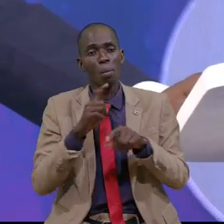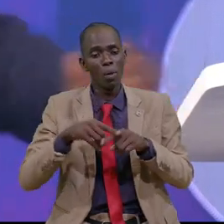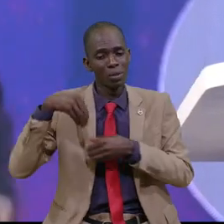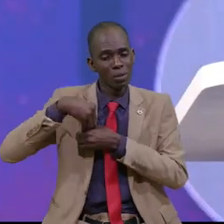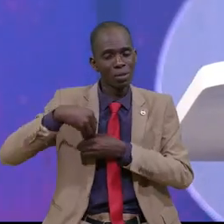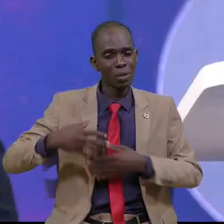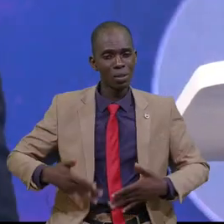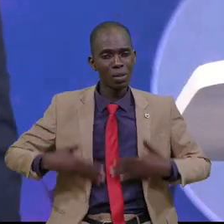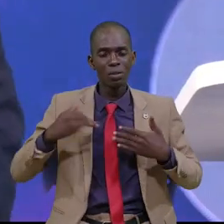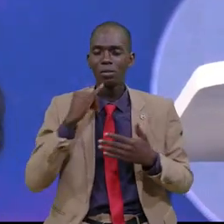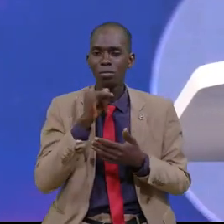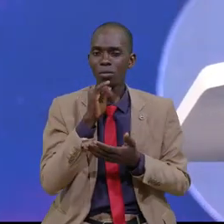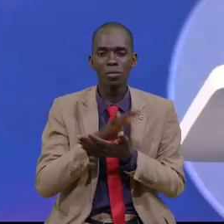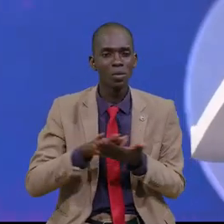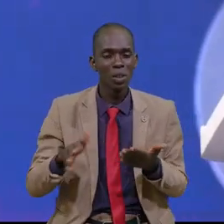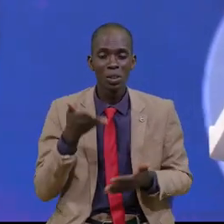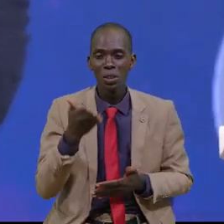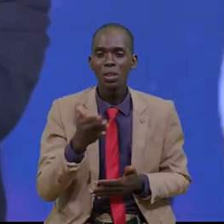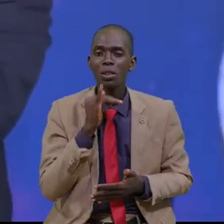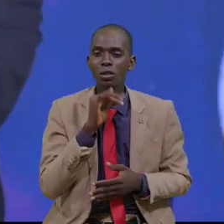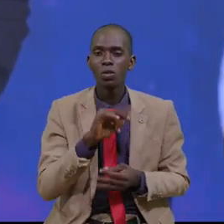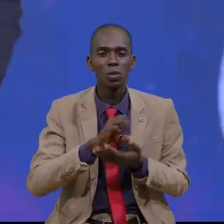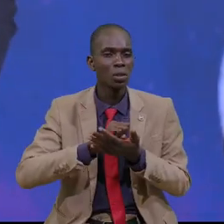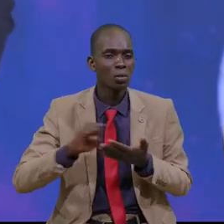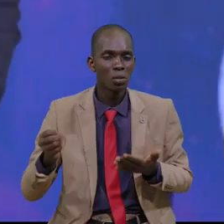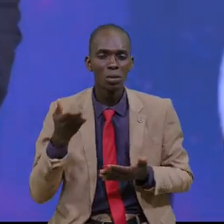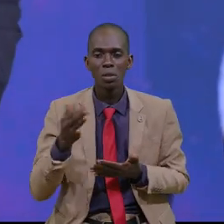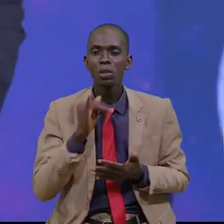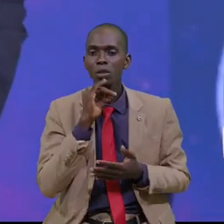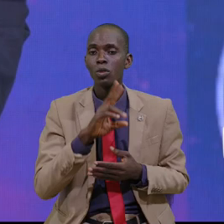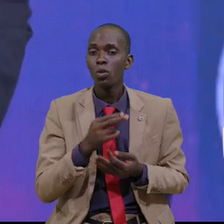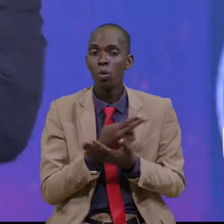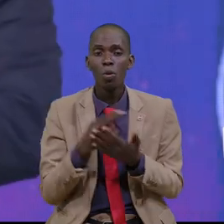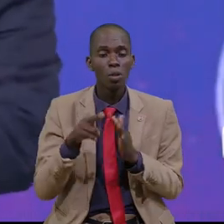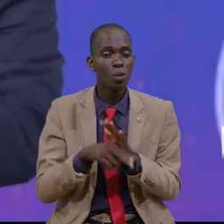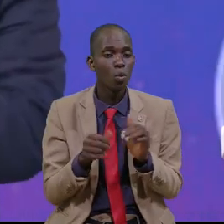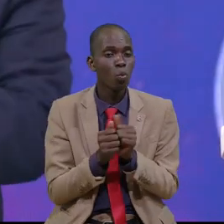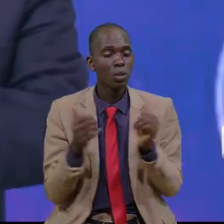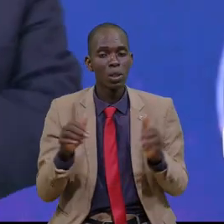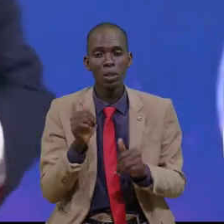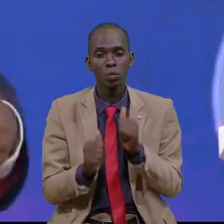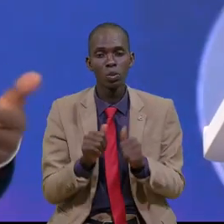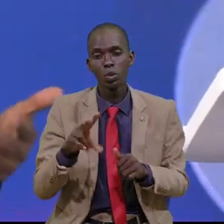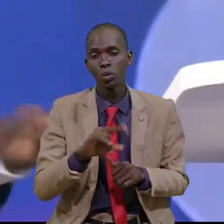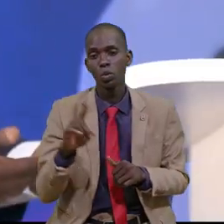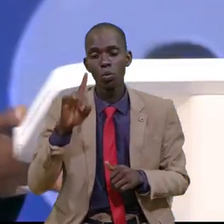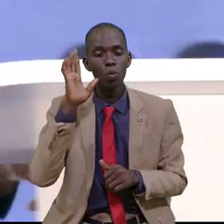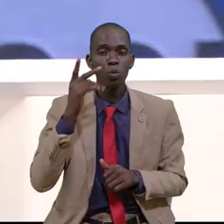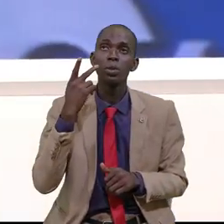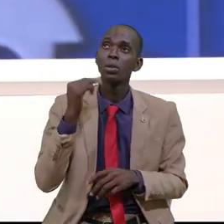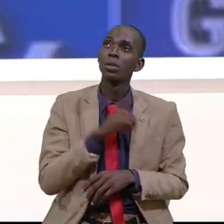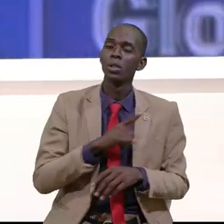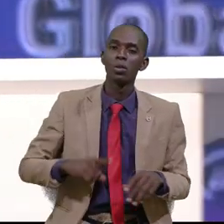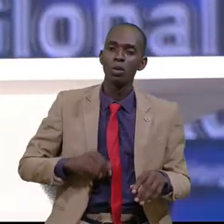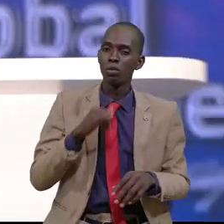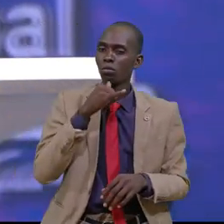cleansed. There's no sanctification. There's no holiness without which no man shall see the Lord. You know why? They do not give